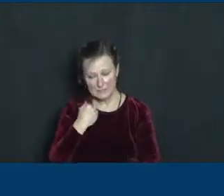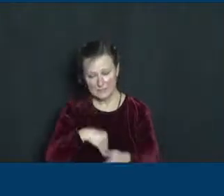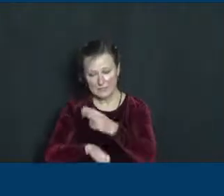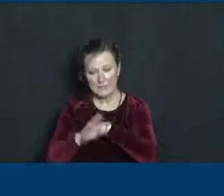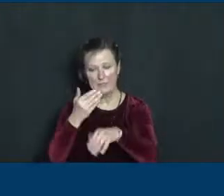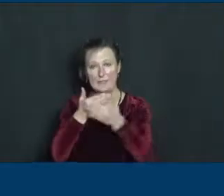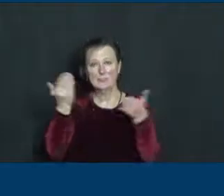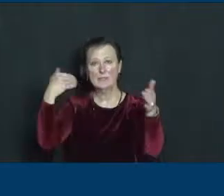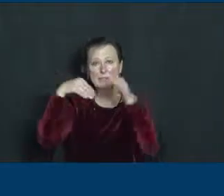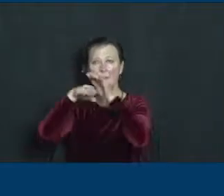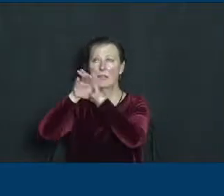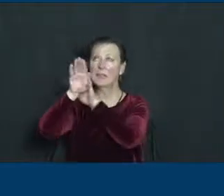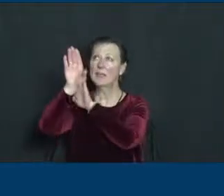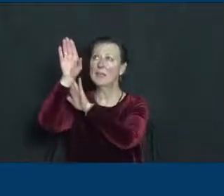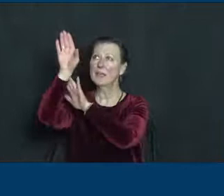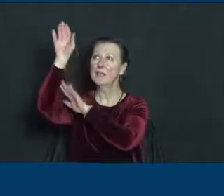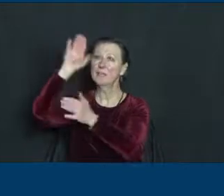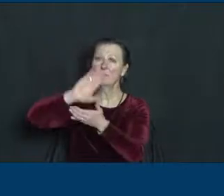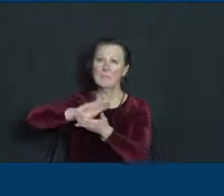sleep in